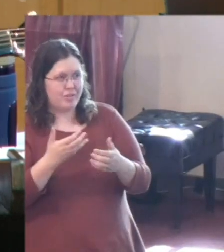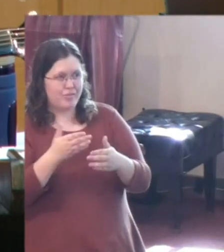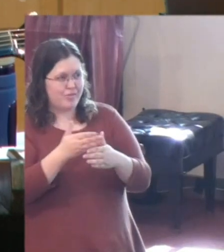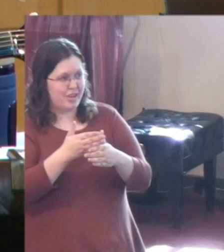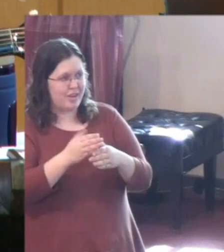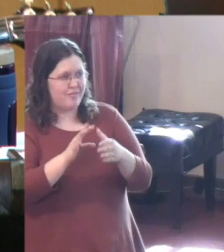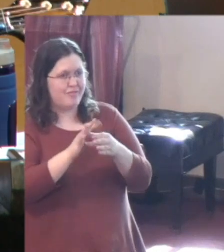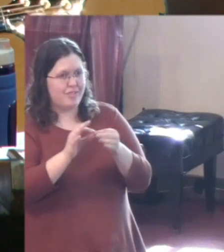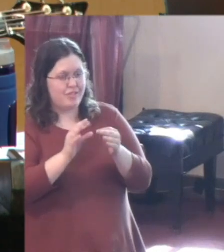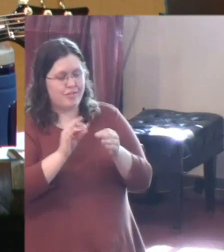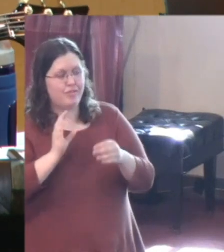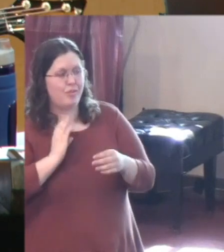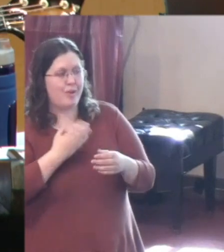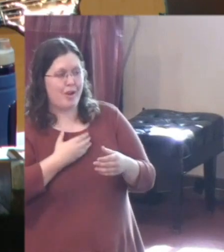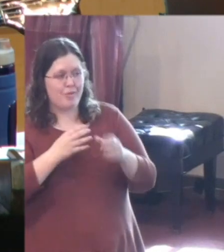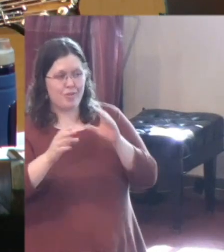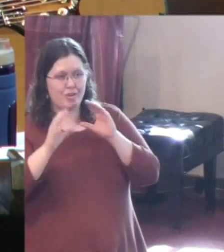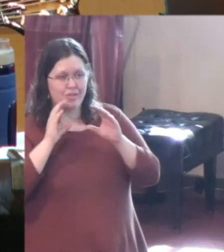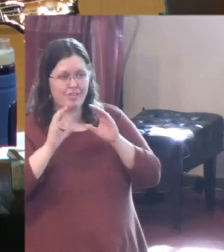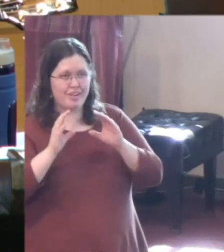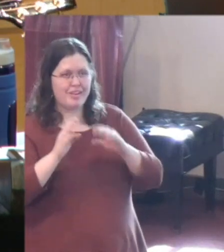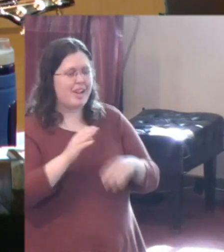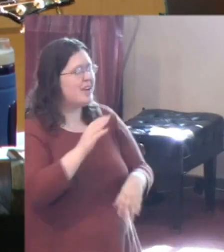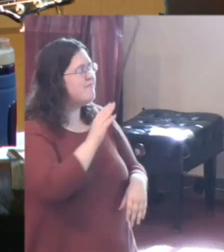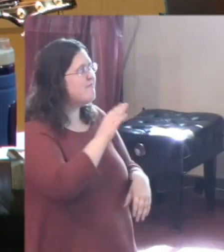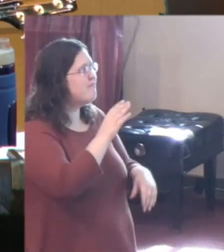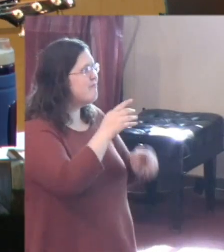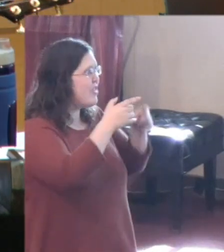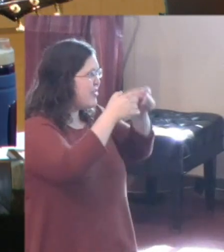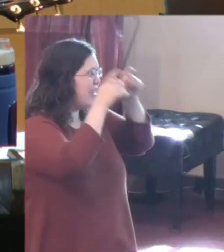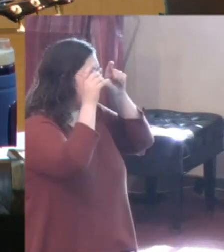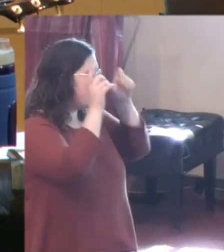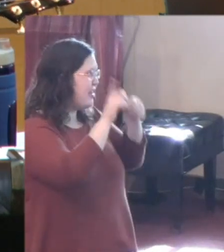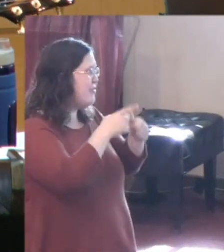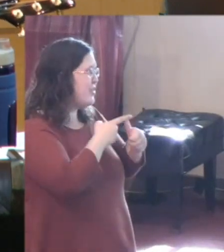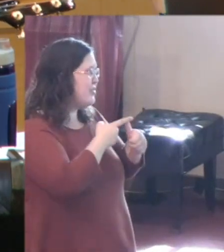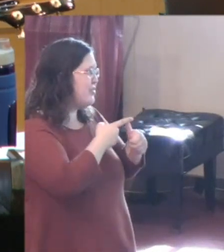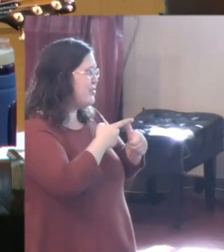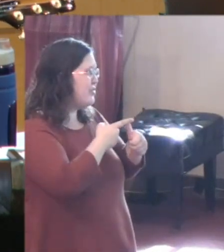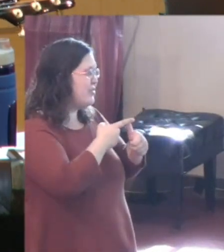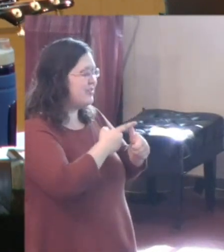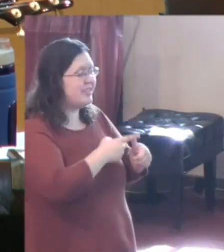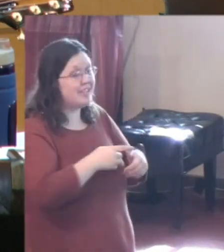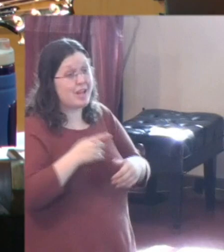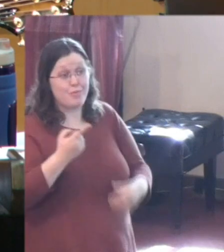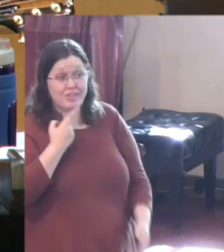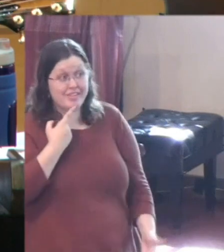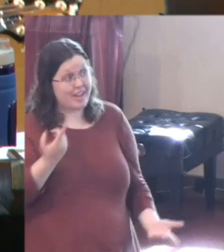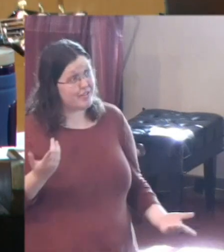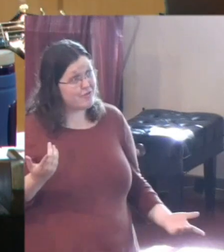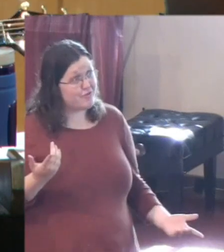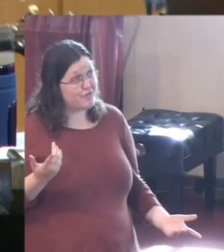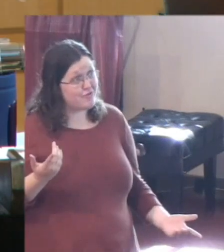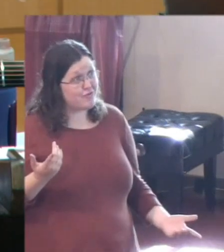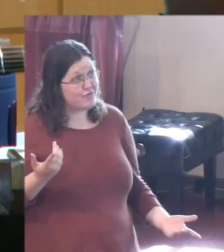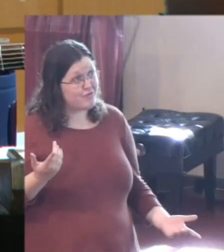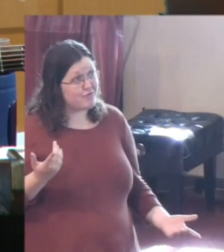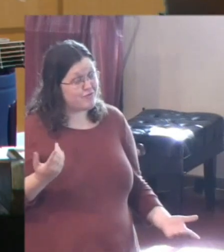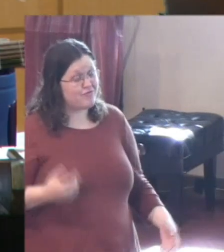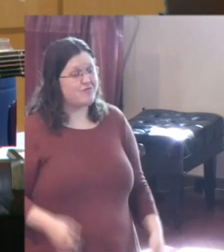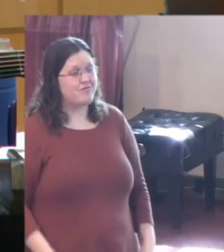had. She said, "Put your glasses on first." That's what she said. She